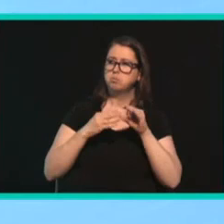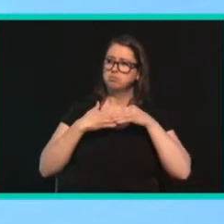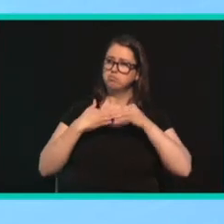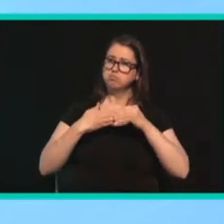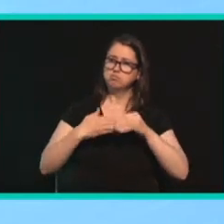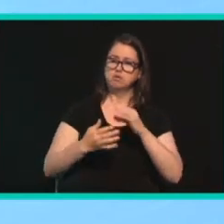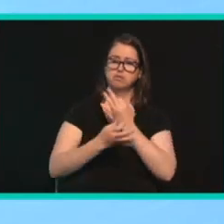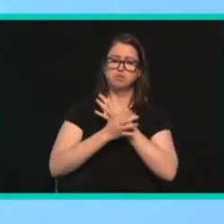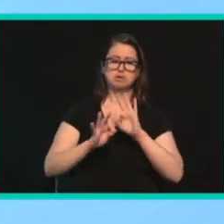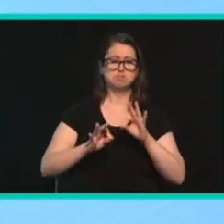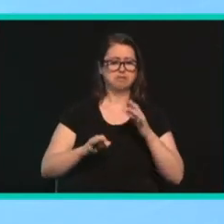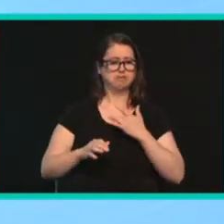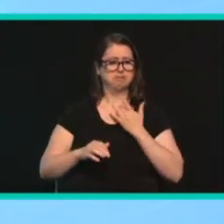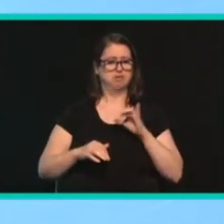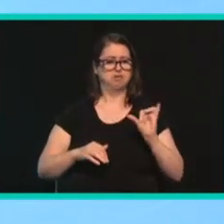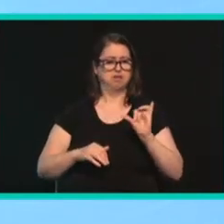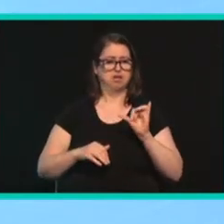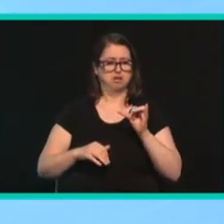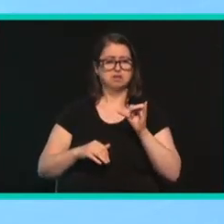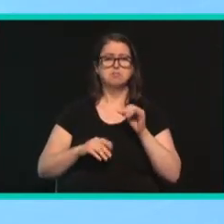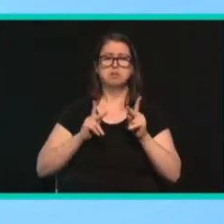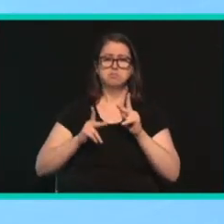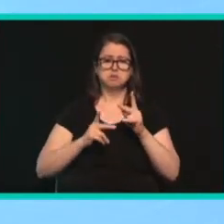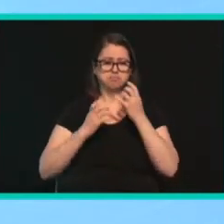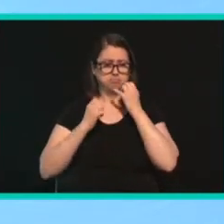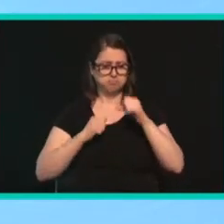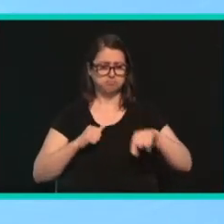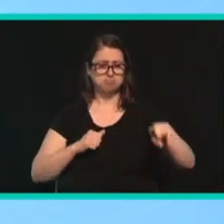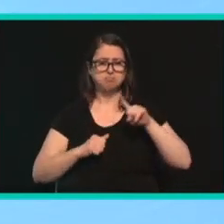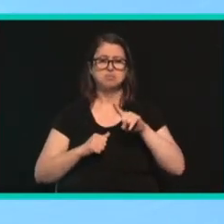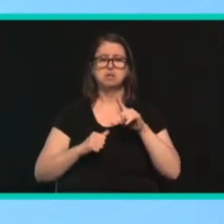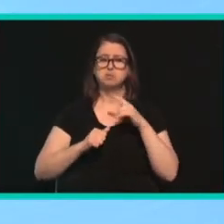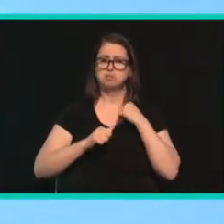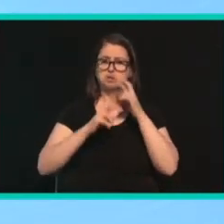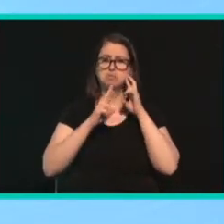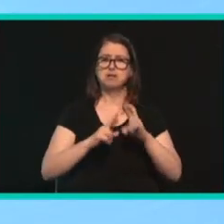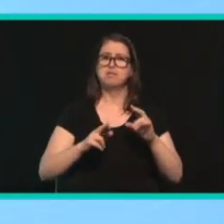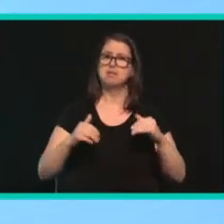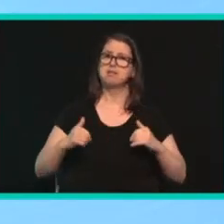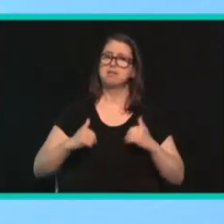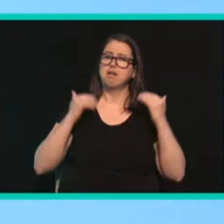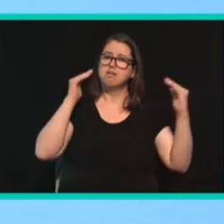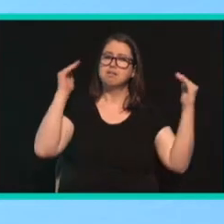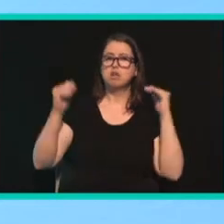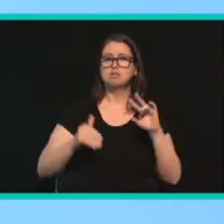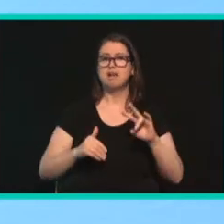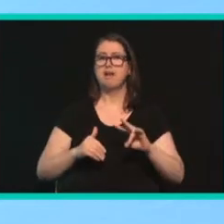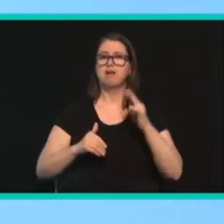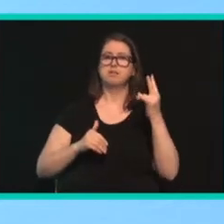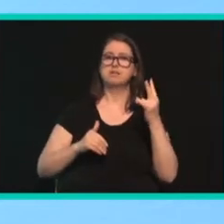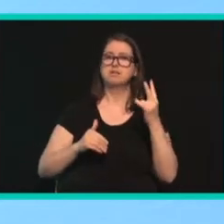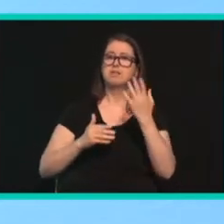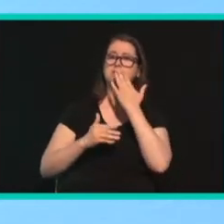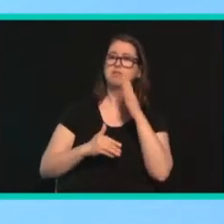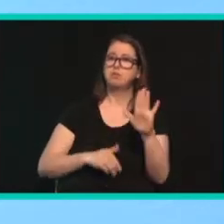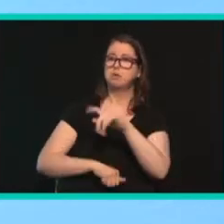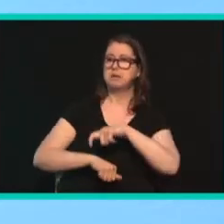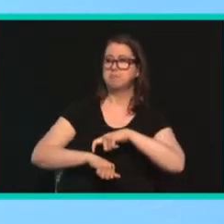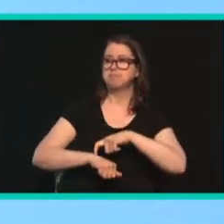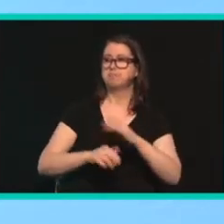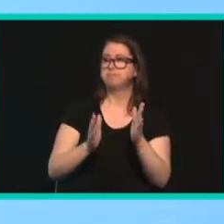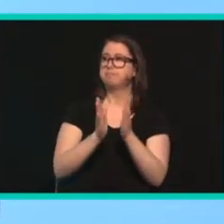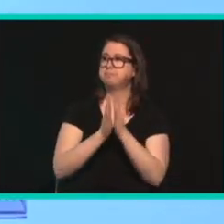to help them feel like they are cared for and respected as our young adult Seventh-day Adventist young people. Thank you very much for your time.